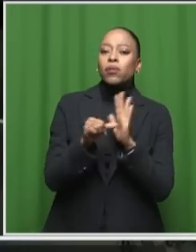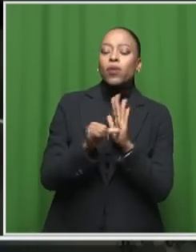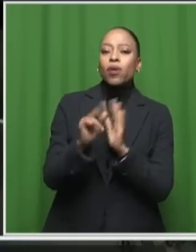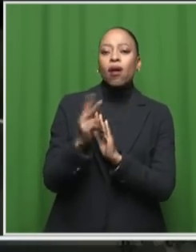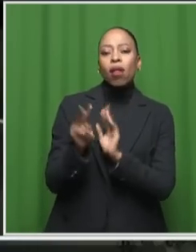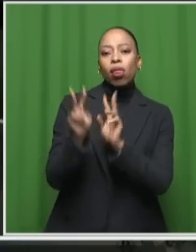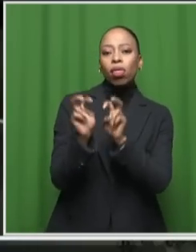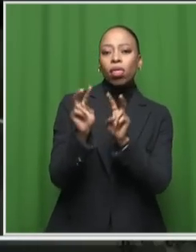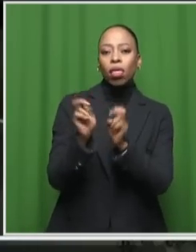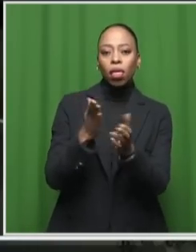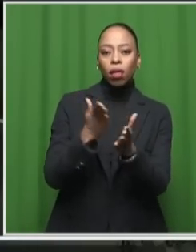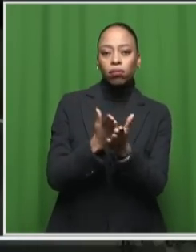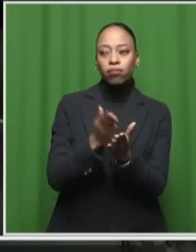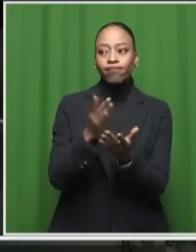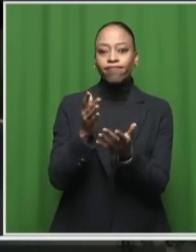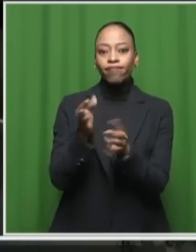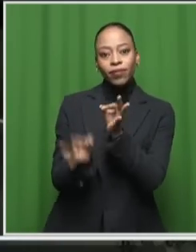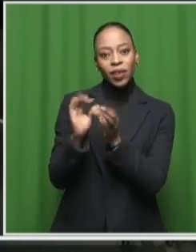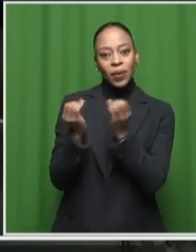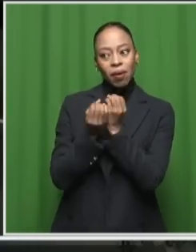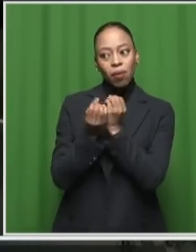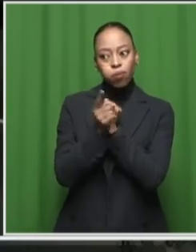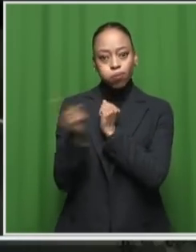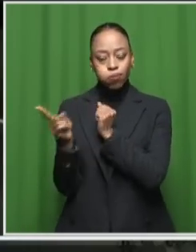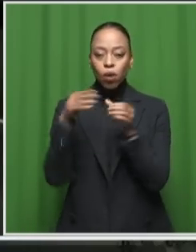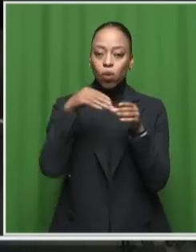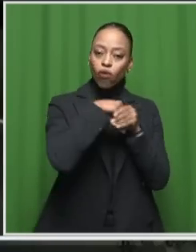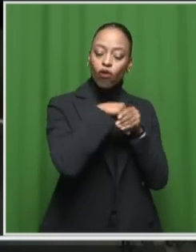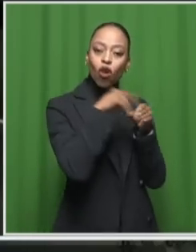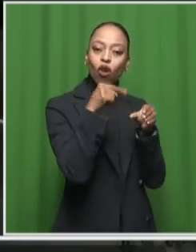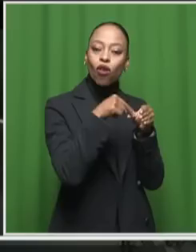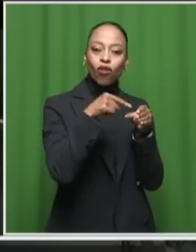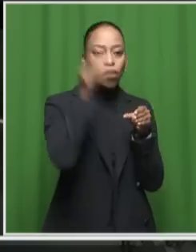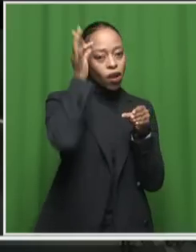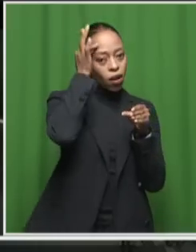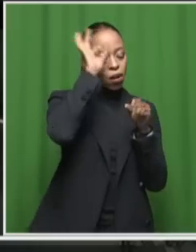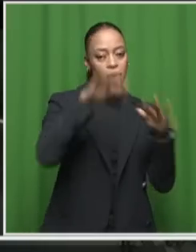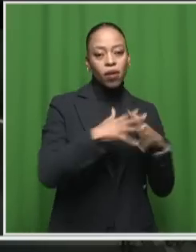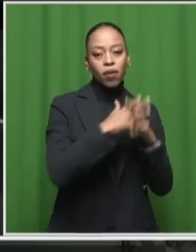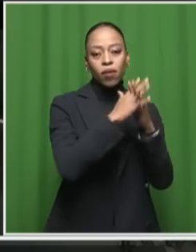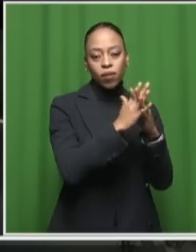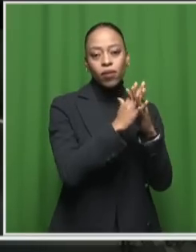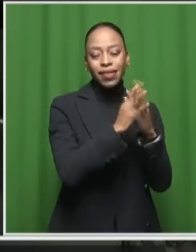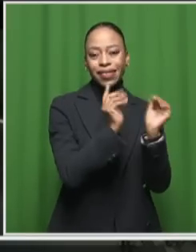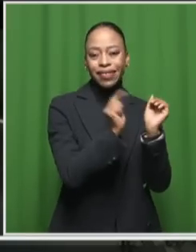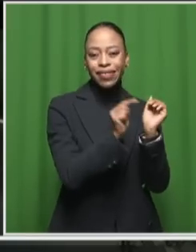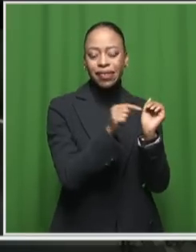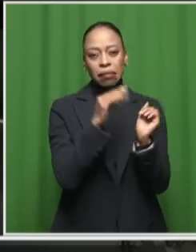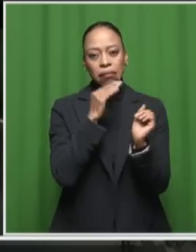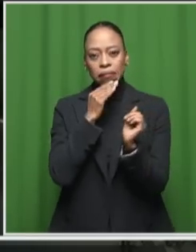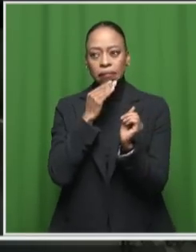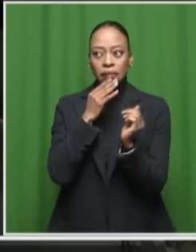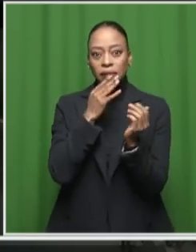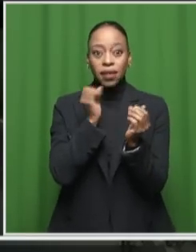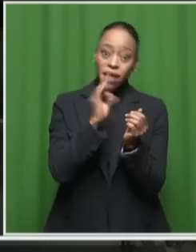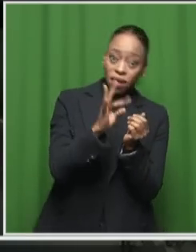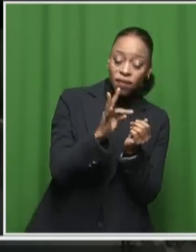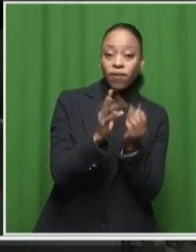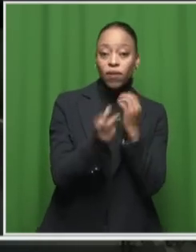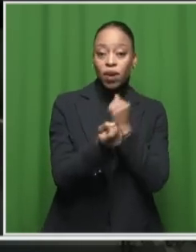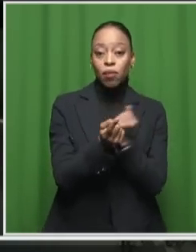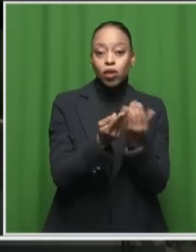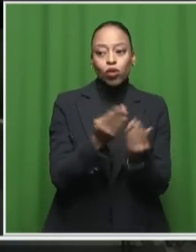of making every party that participates in that government of national unity, should it come to that, to feel that they